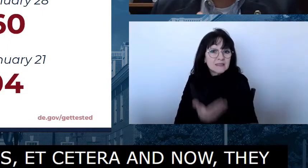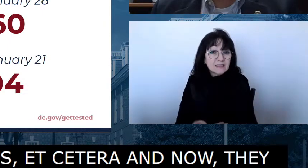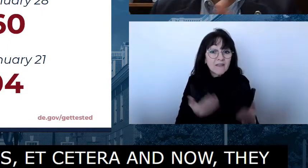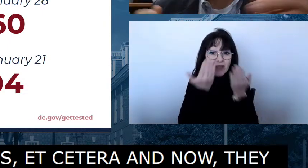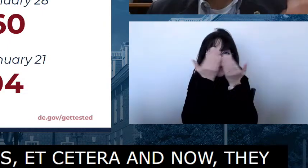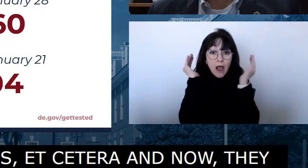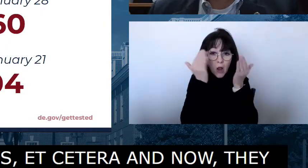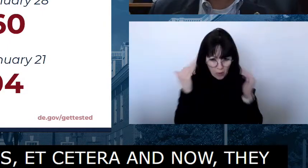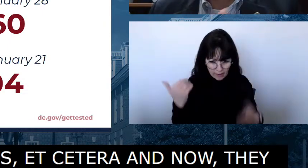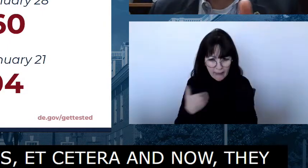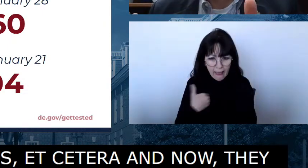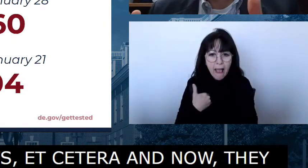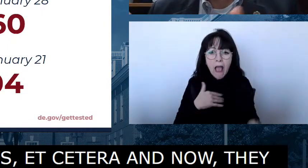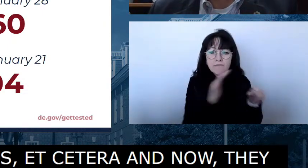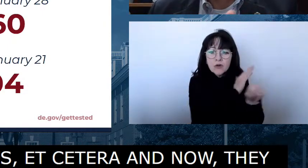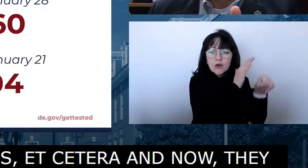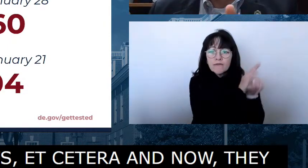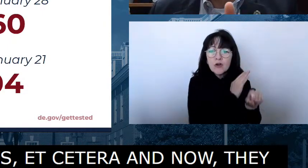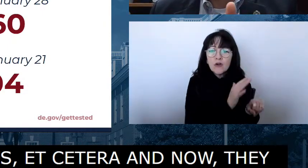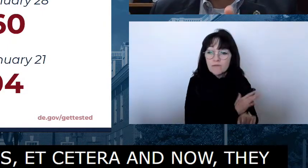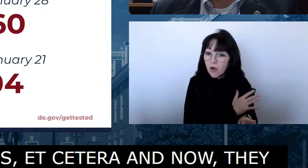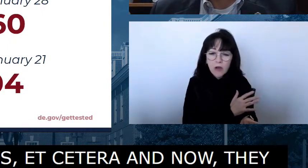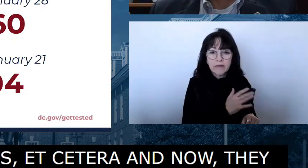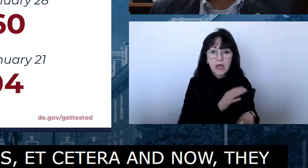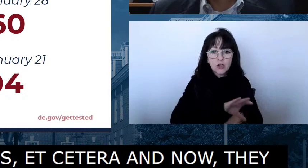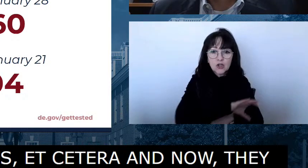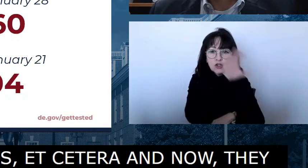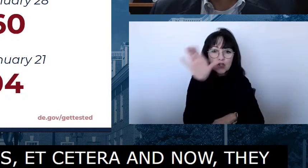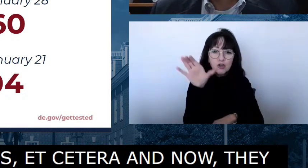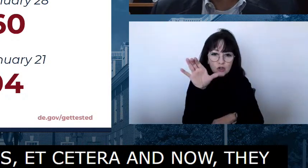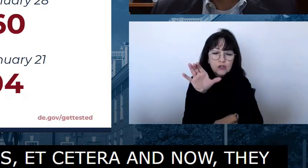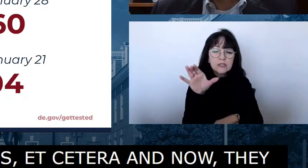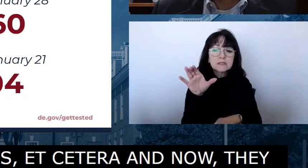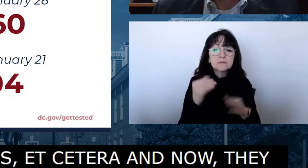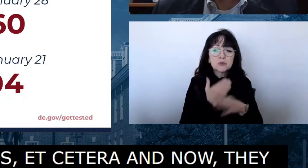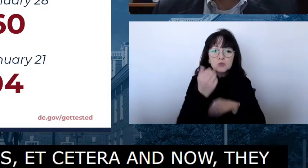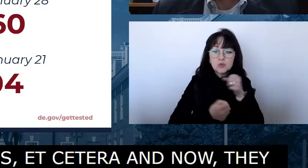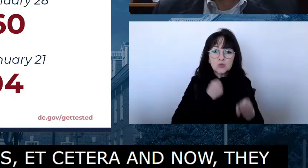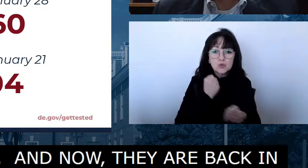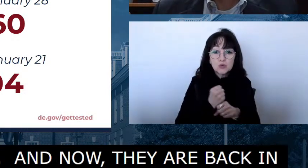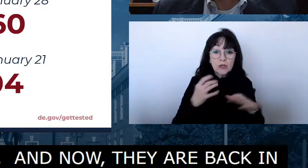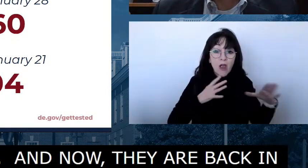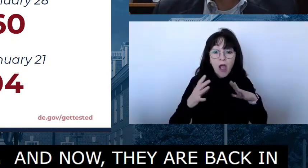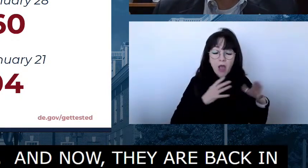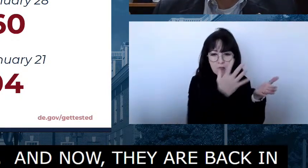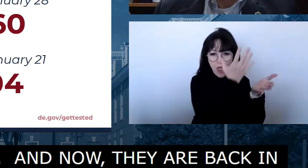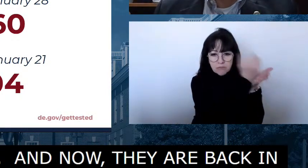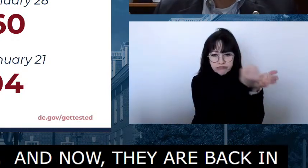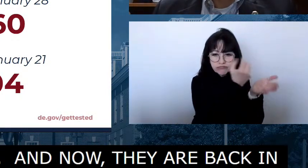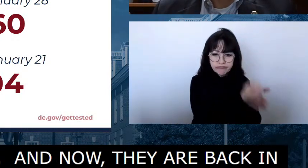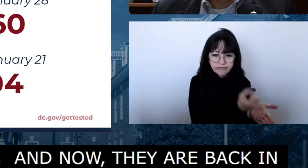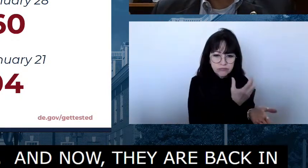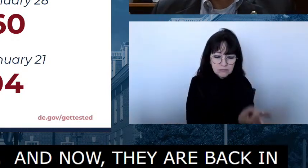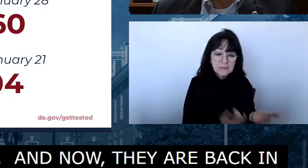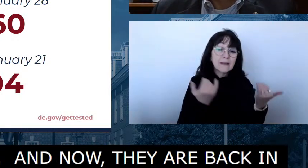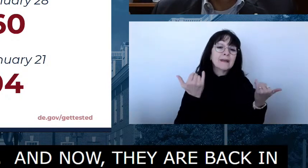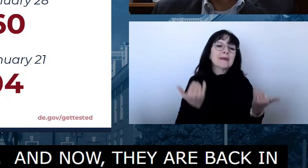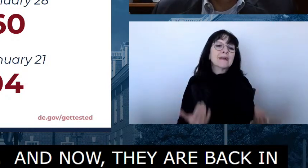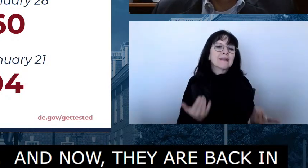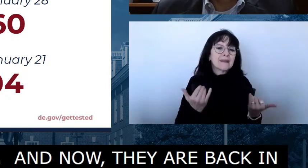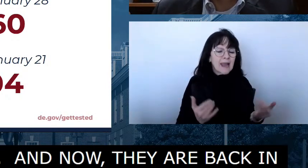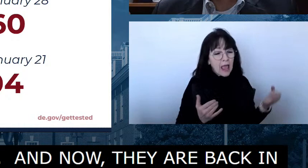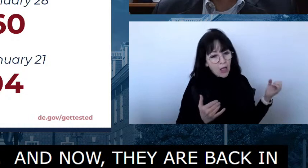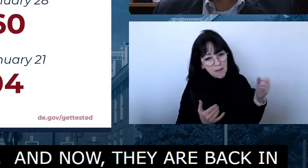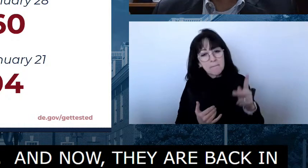Now they're back in stock, right? So we have they're commercially available at retail establishments. The